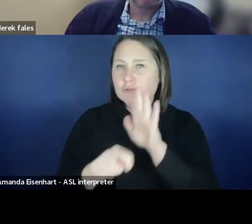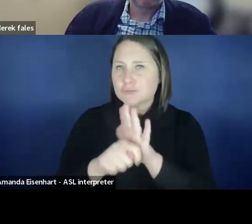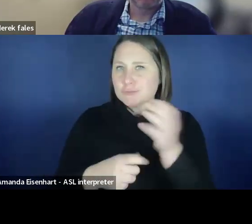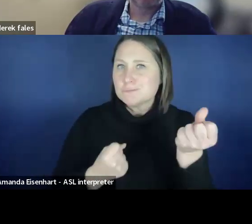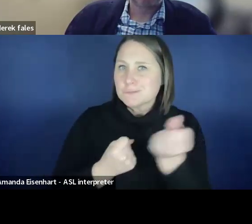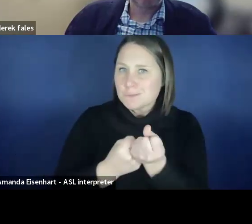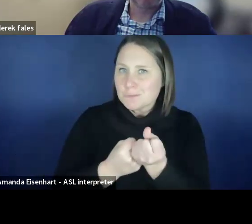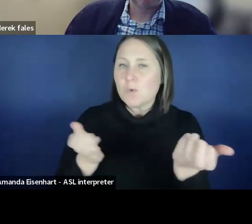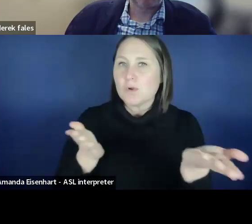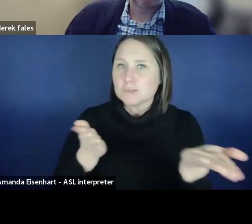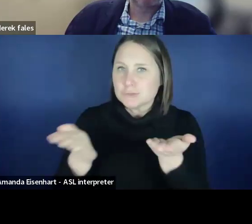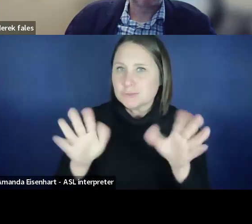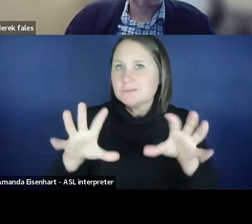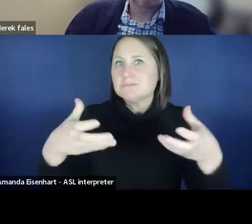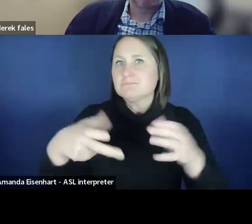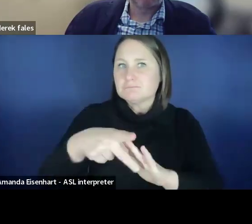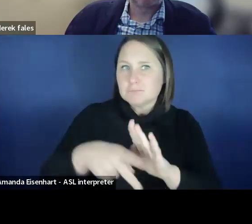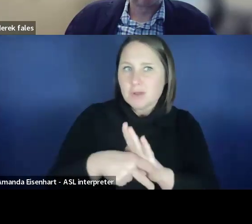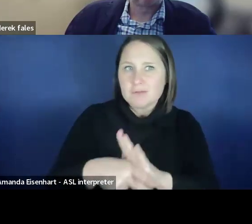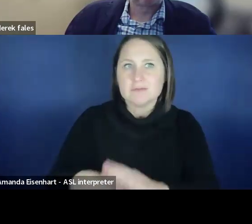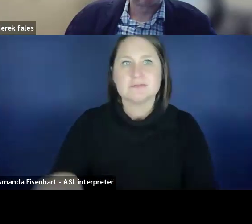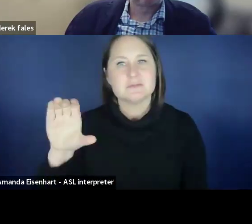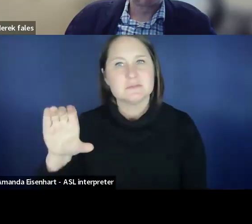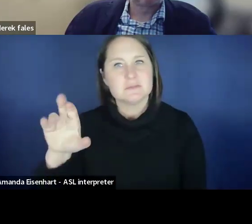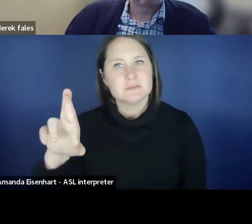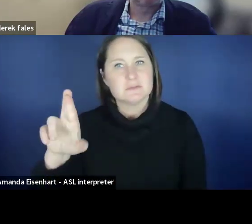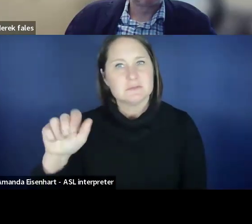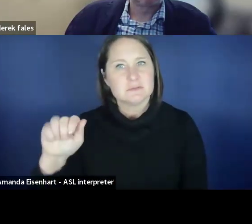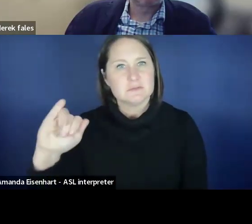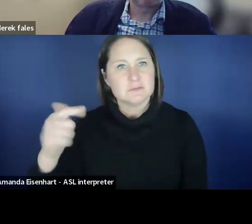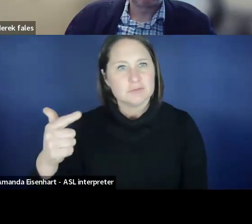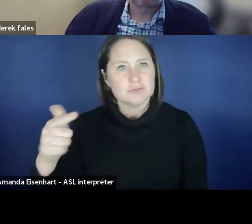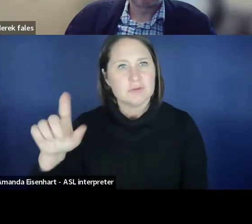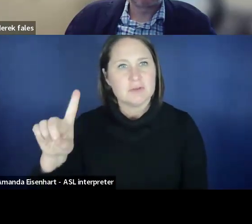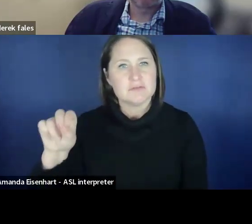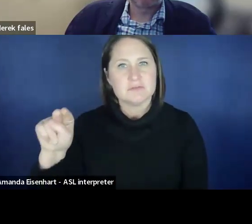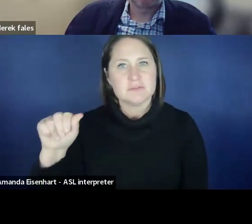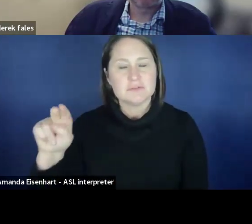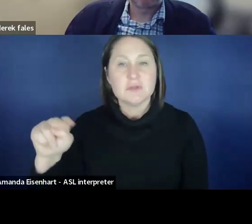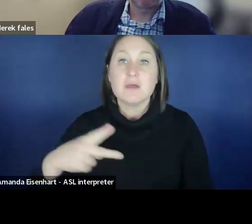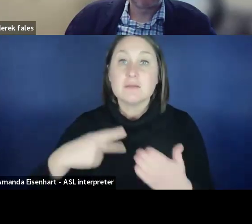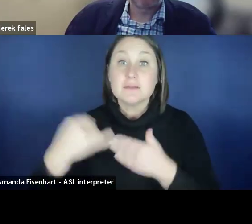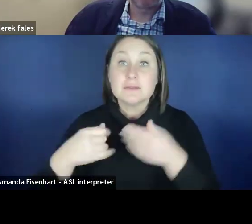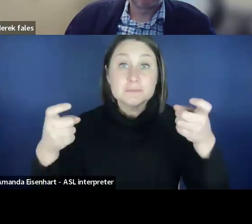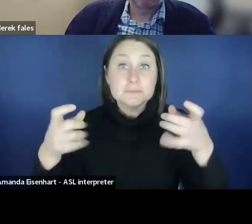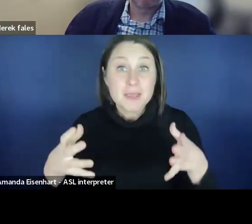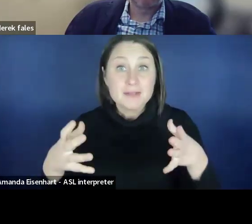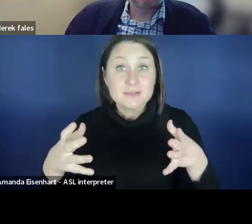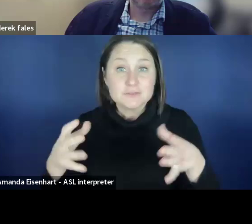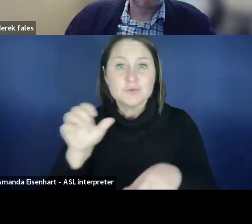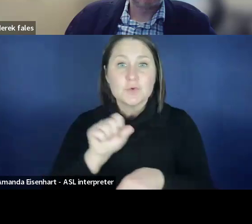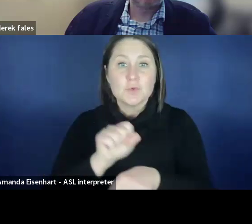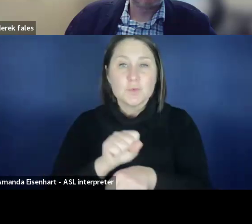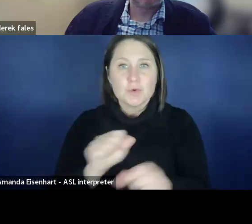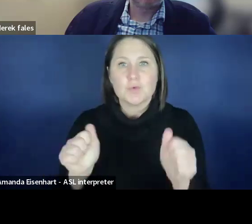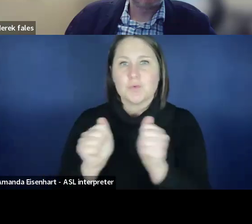Policy. Great. And Craig? Hi there. I'm Craig Donnan. I'm the project manager working under Derek